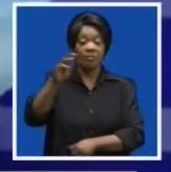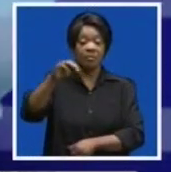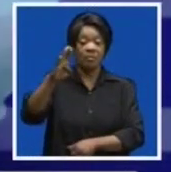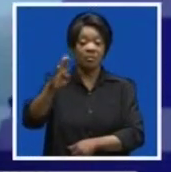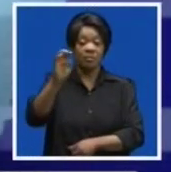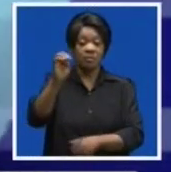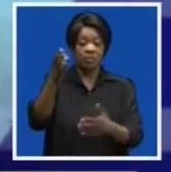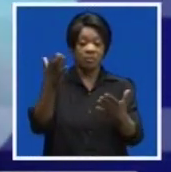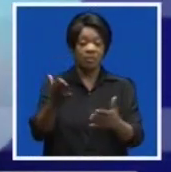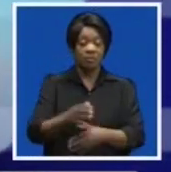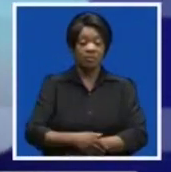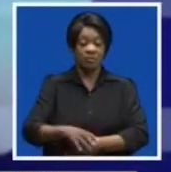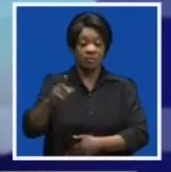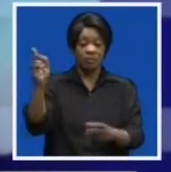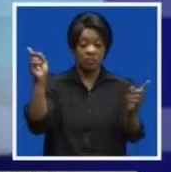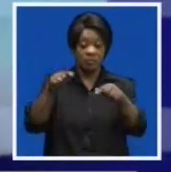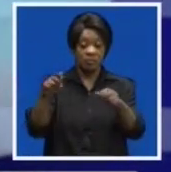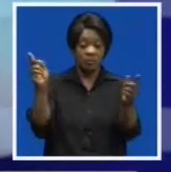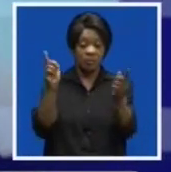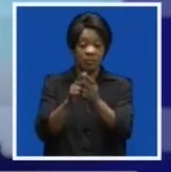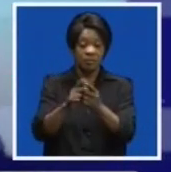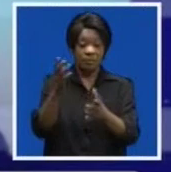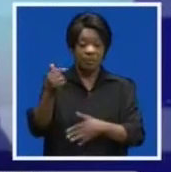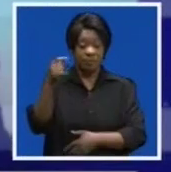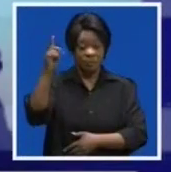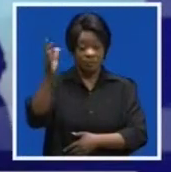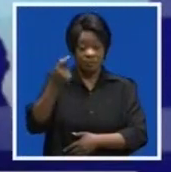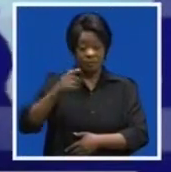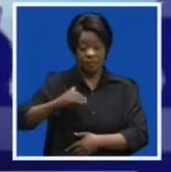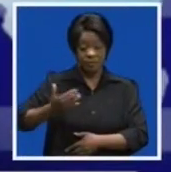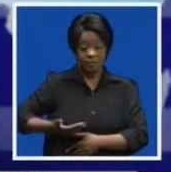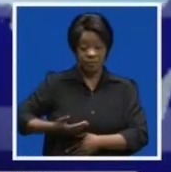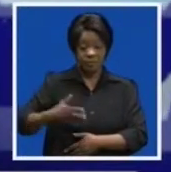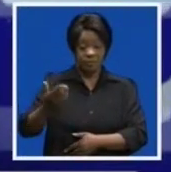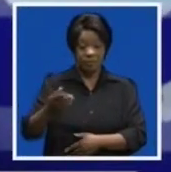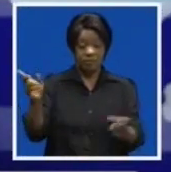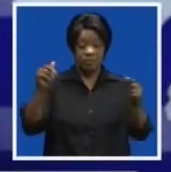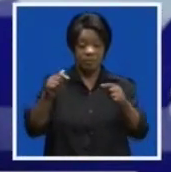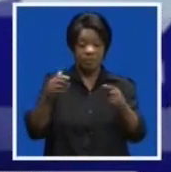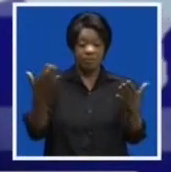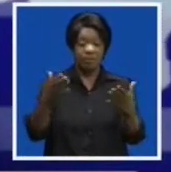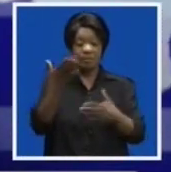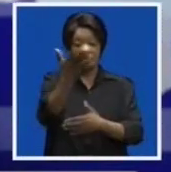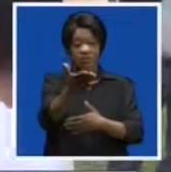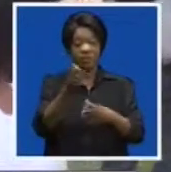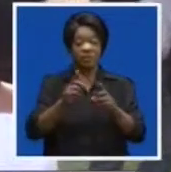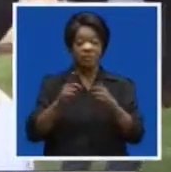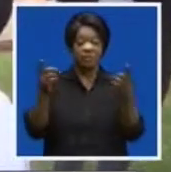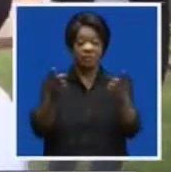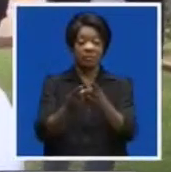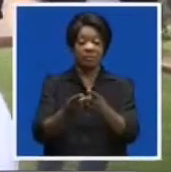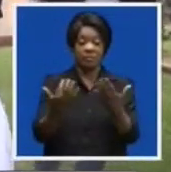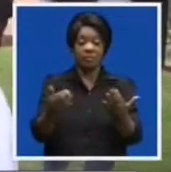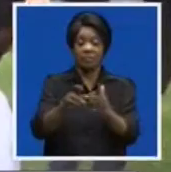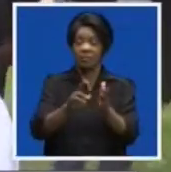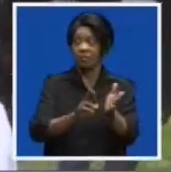when he briefed First Lady Esther Lungu shortly after she arrived in Petauke District. Here's a report.